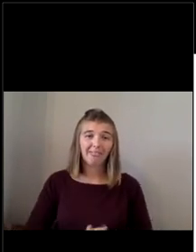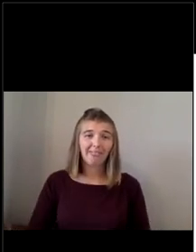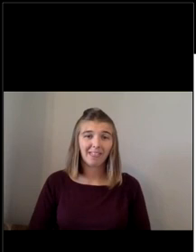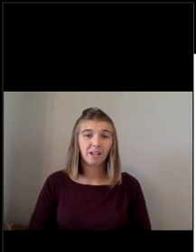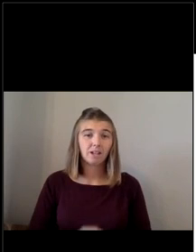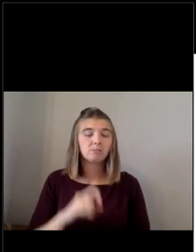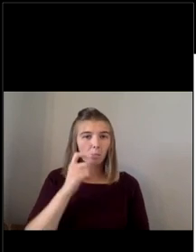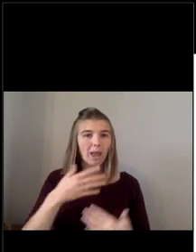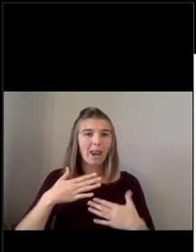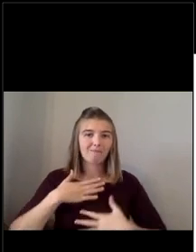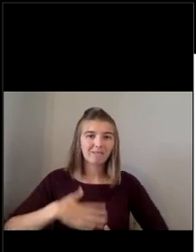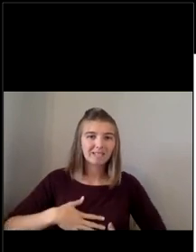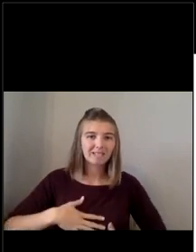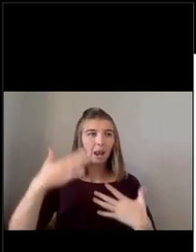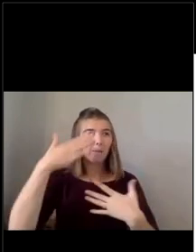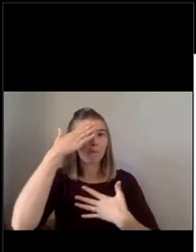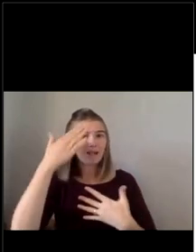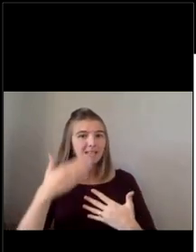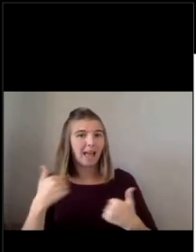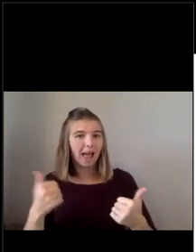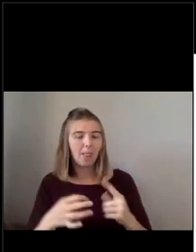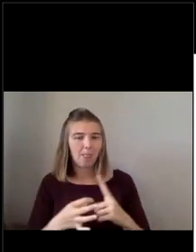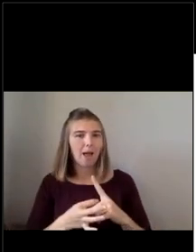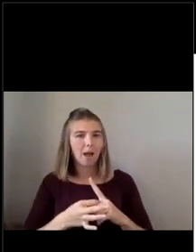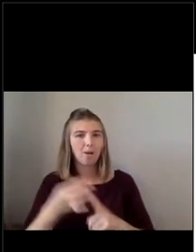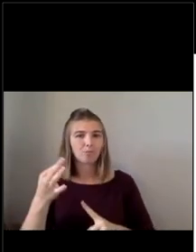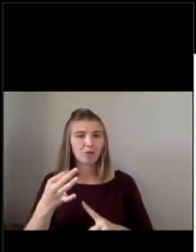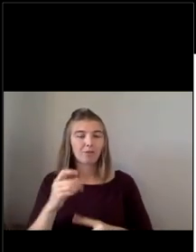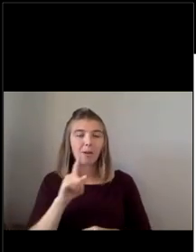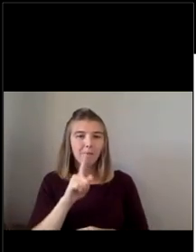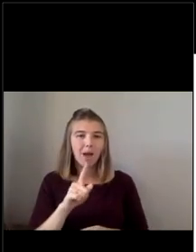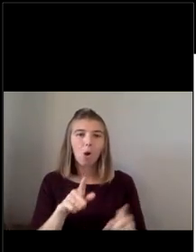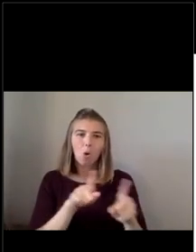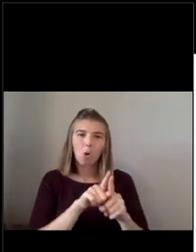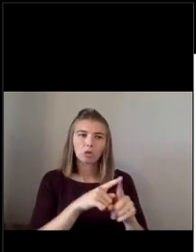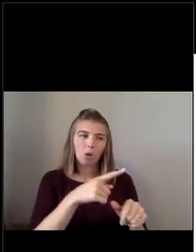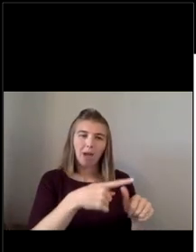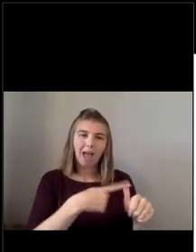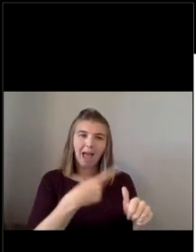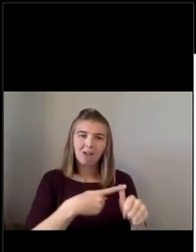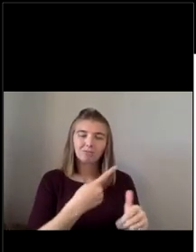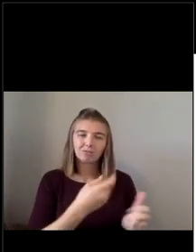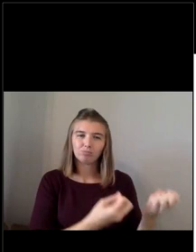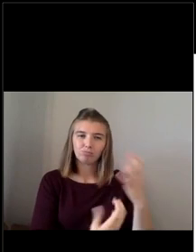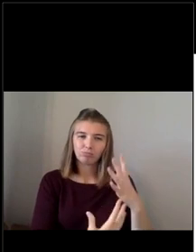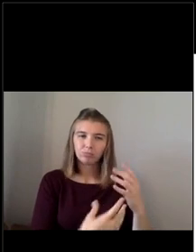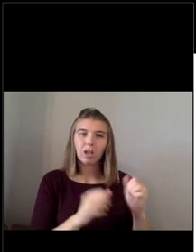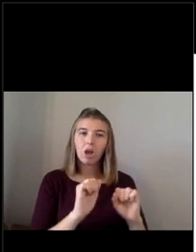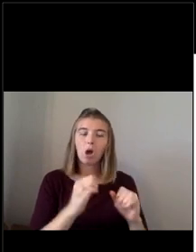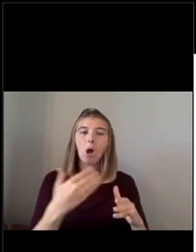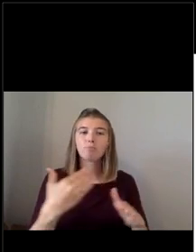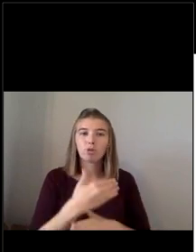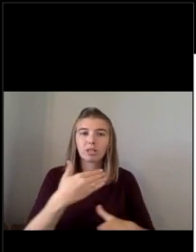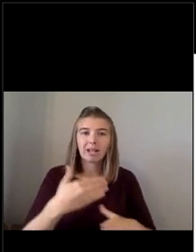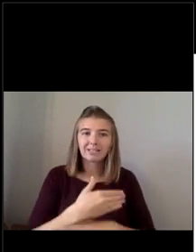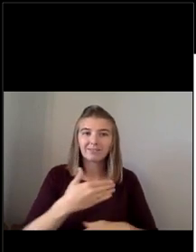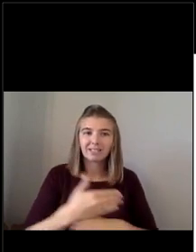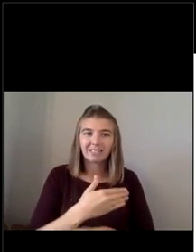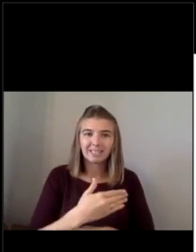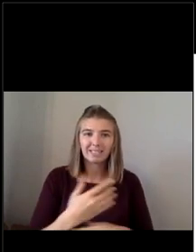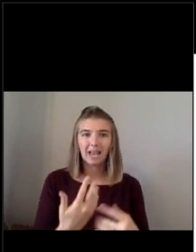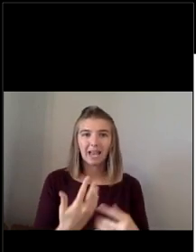our mental health. It actually, as Aaron mentioned, it impacts significantly on your productivity at work and on our achievement